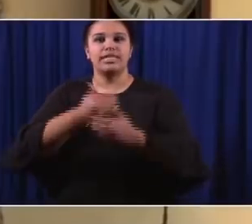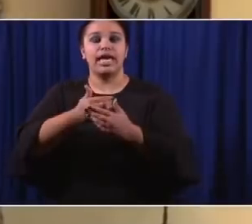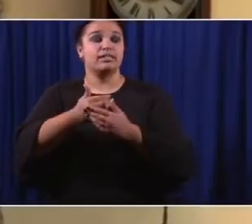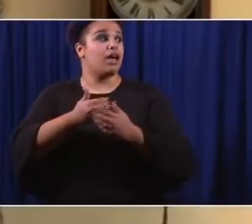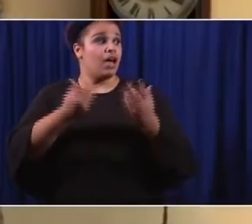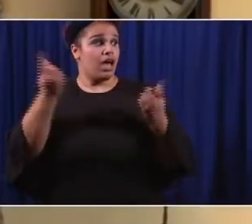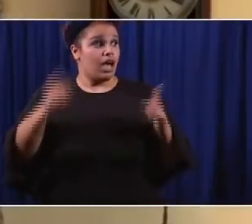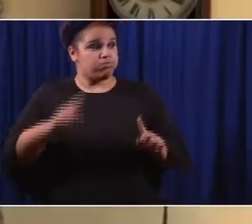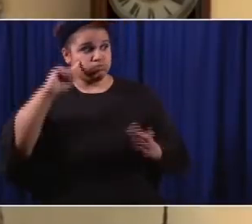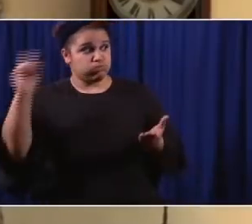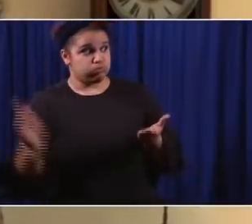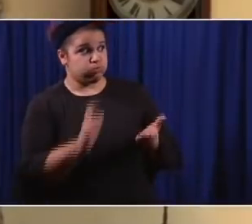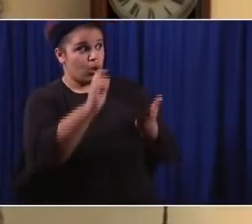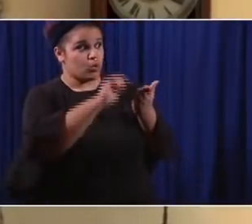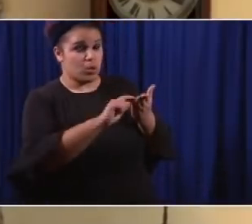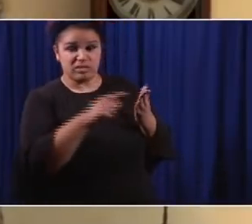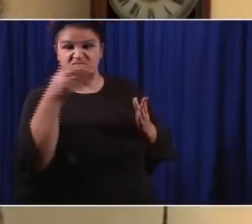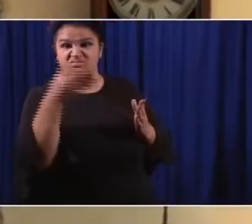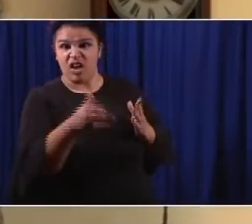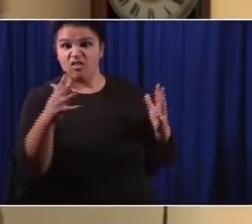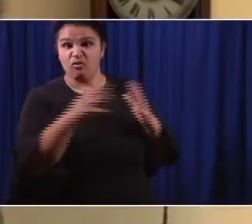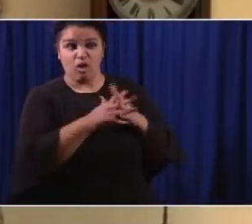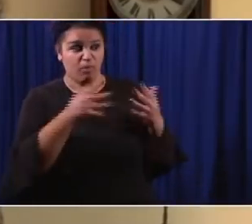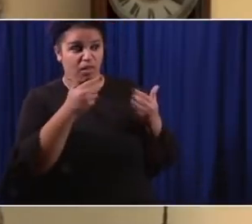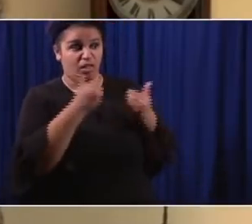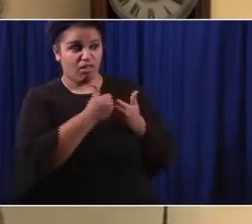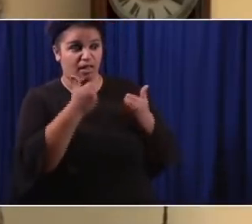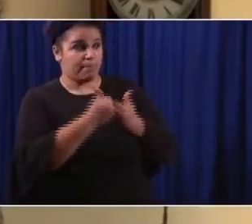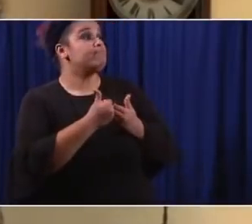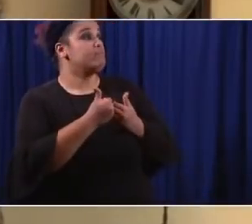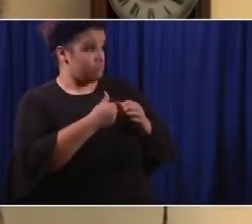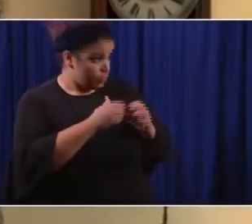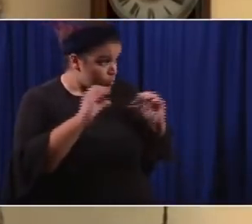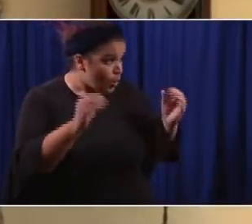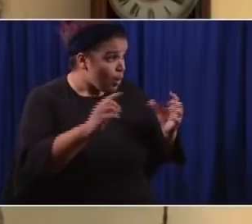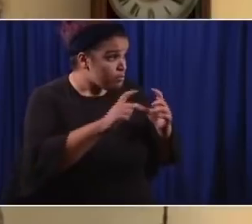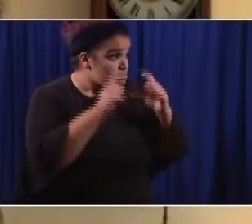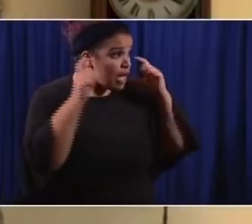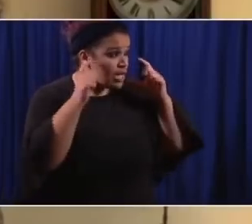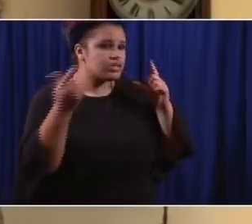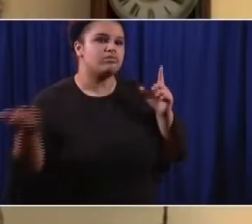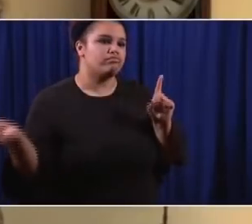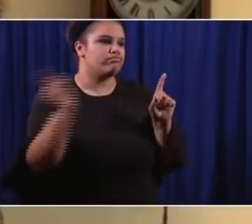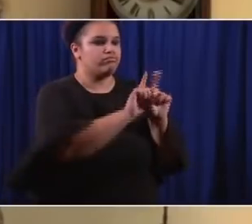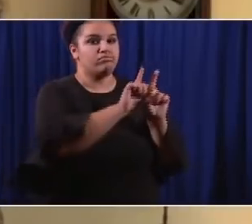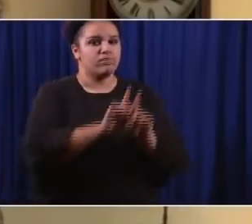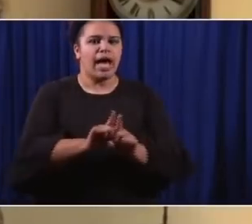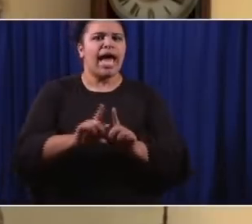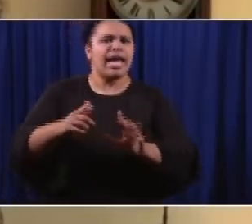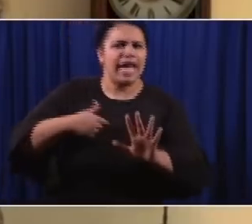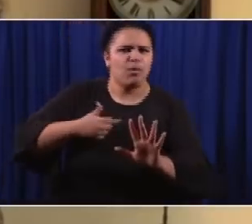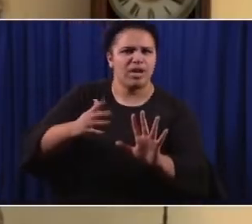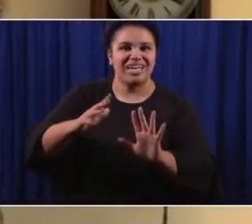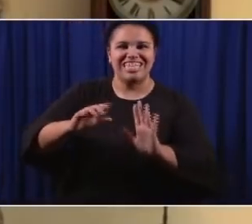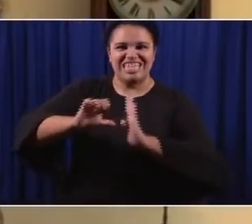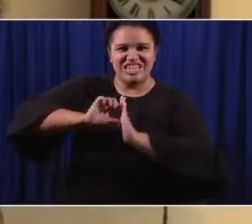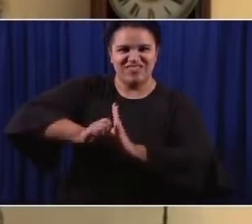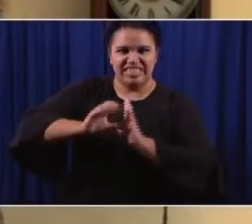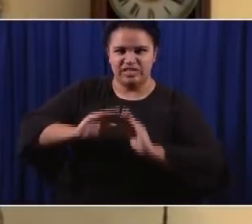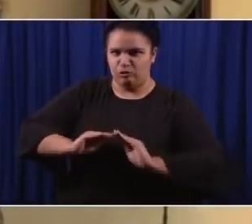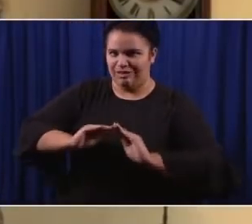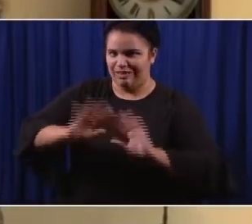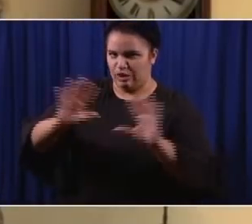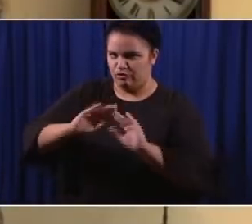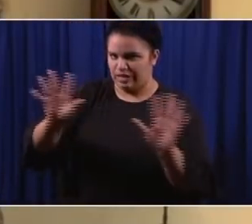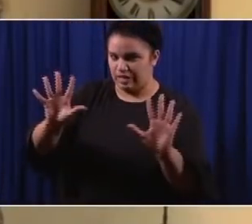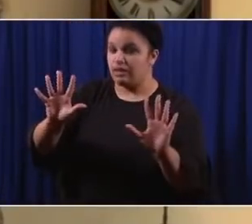masks? In this case, I just want to make clear that she wasn't arrested for failing to wear a mask. She was asked to leave the premises and